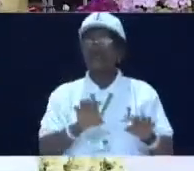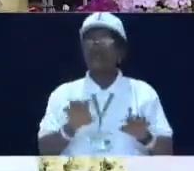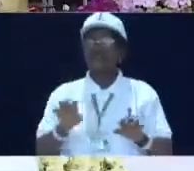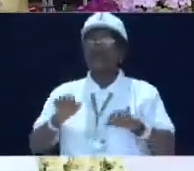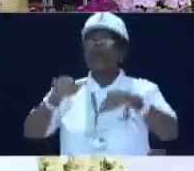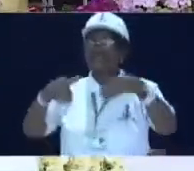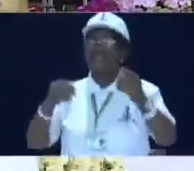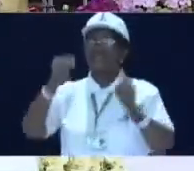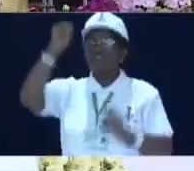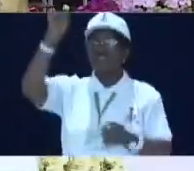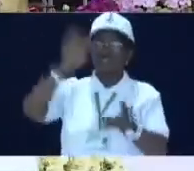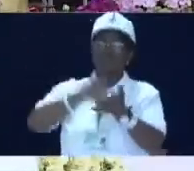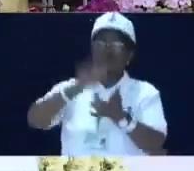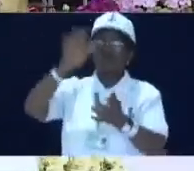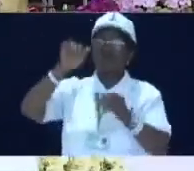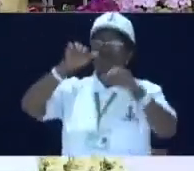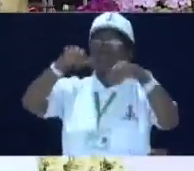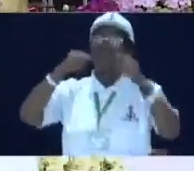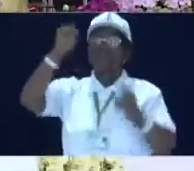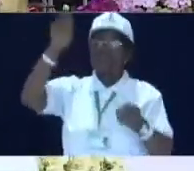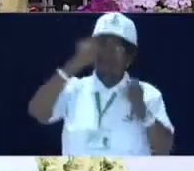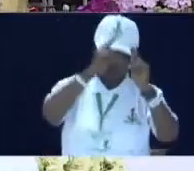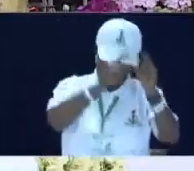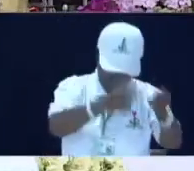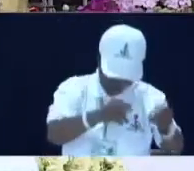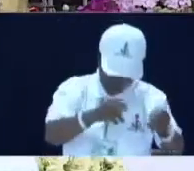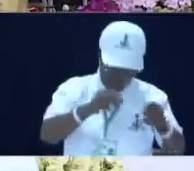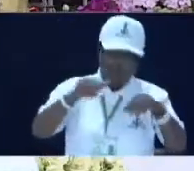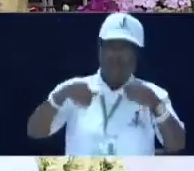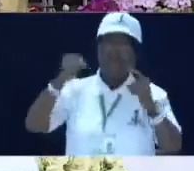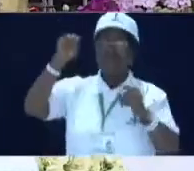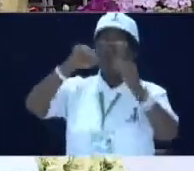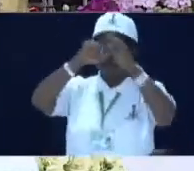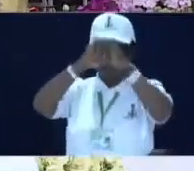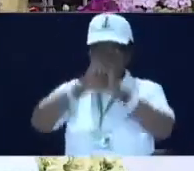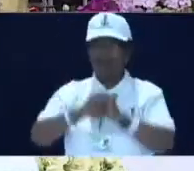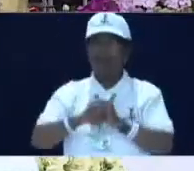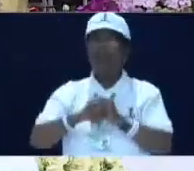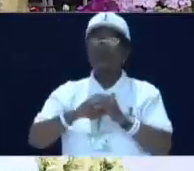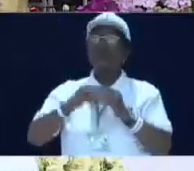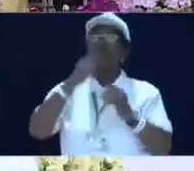Give Him glory, give Him honor, give Him adoration, praise Him again.